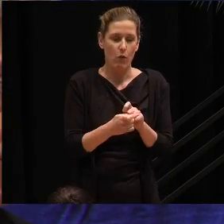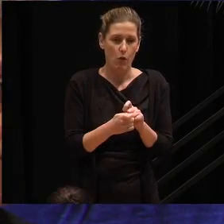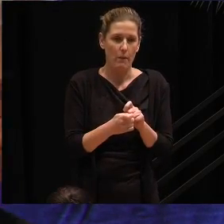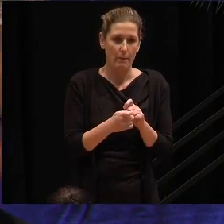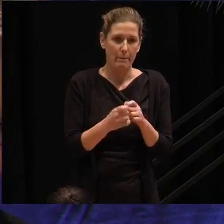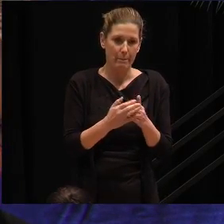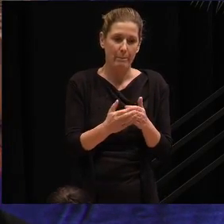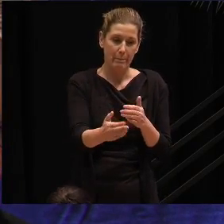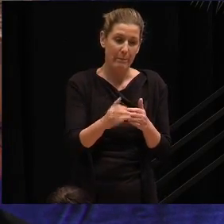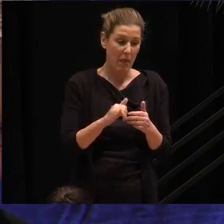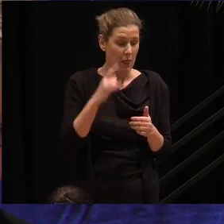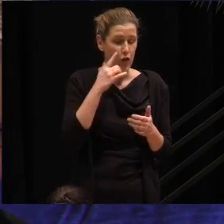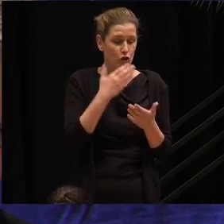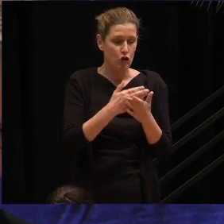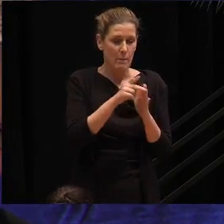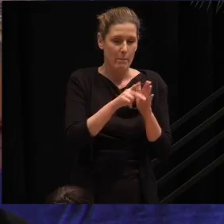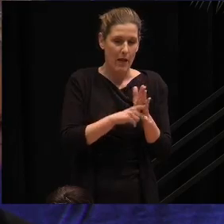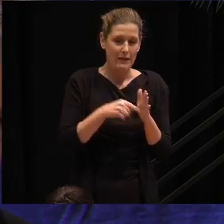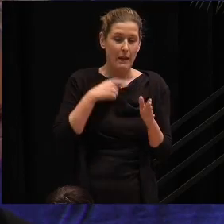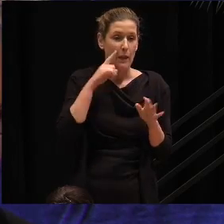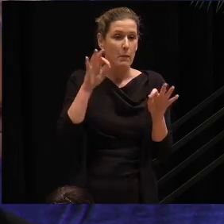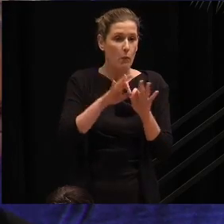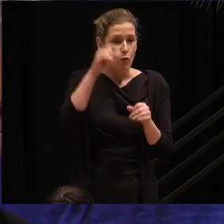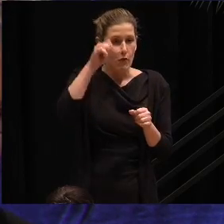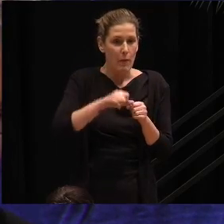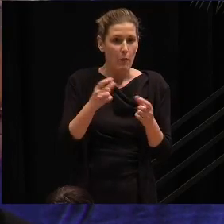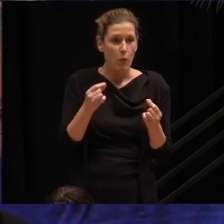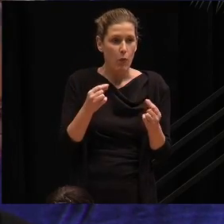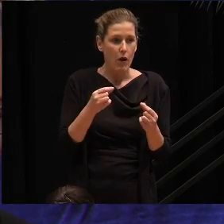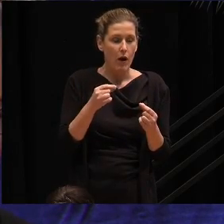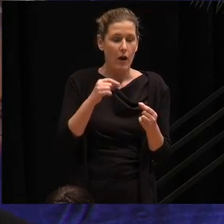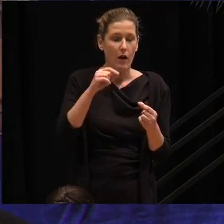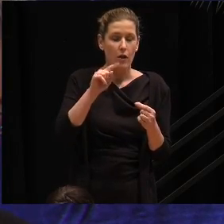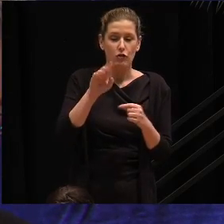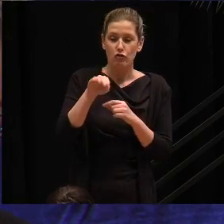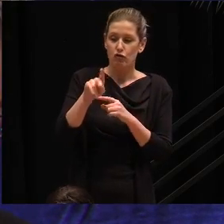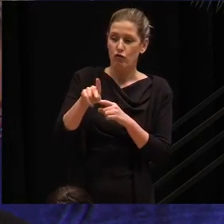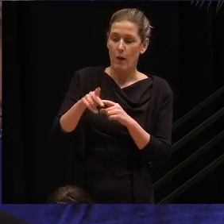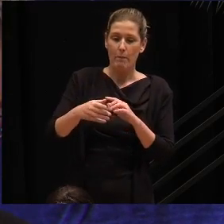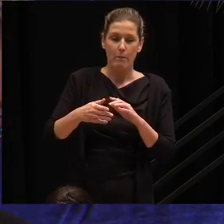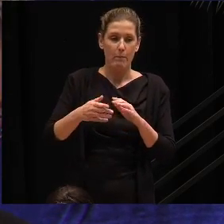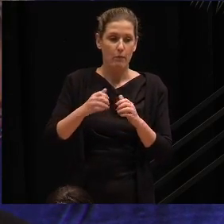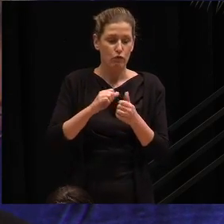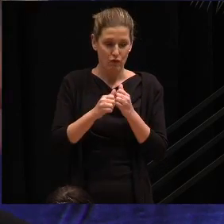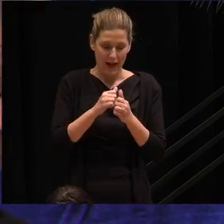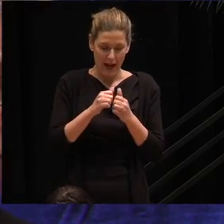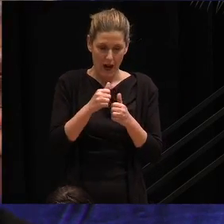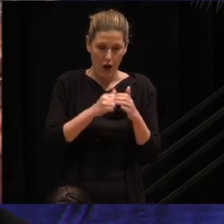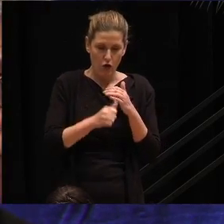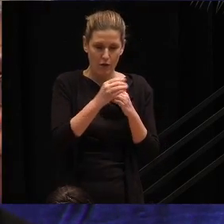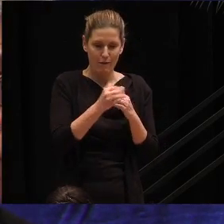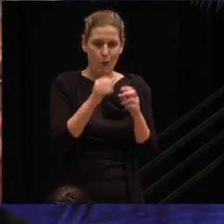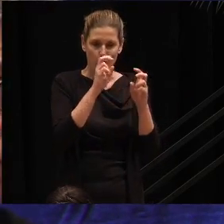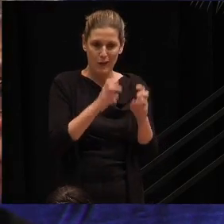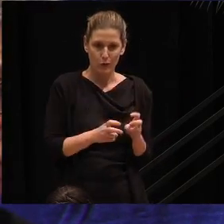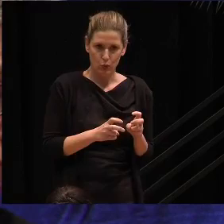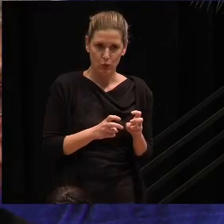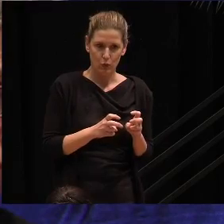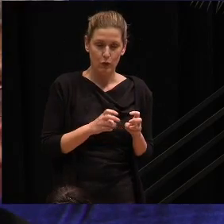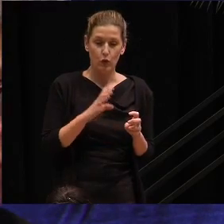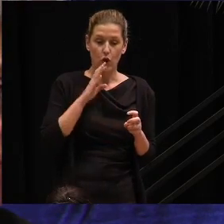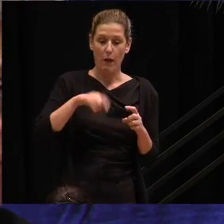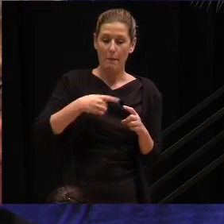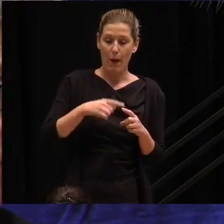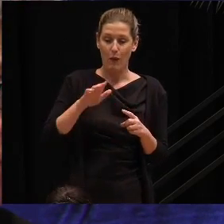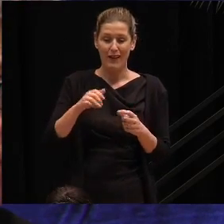it was good policy. What's very important to remember is Donald Trump ran on a number of issues. And when you talk about his